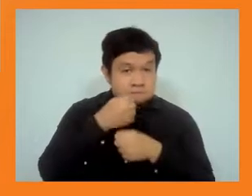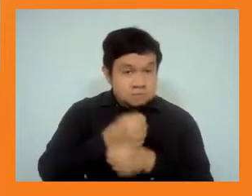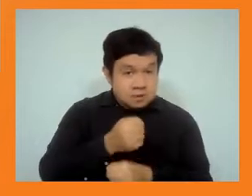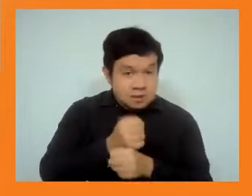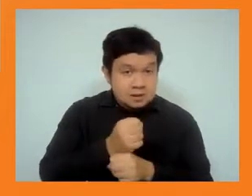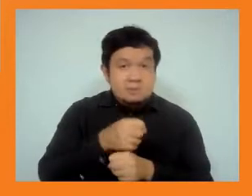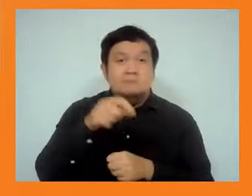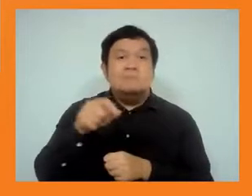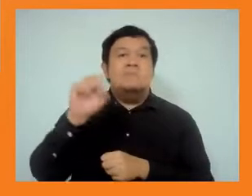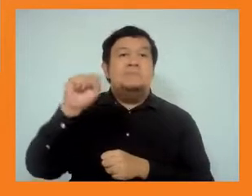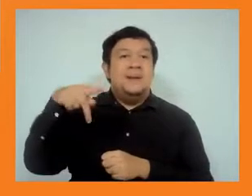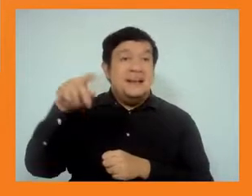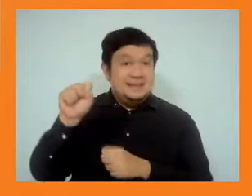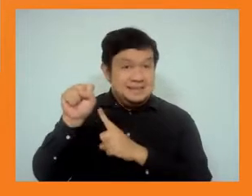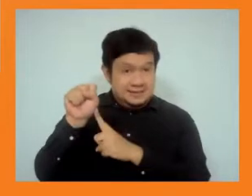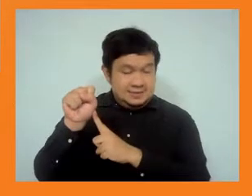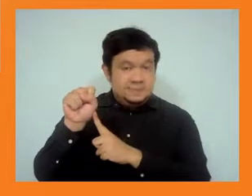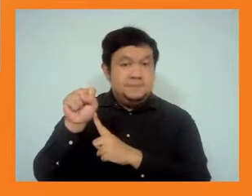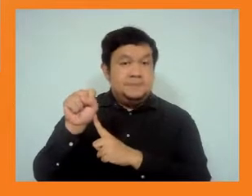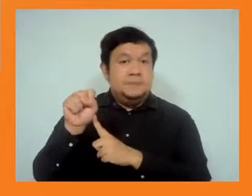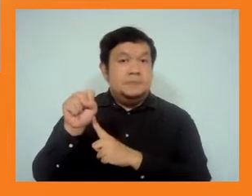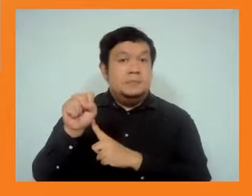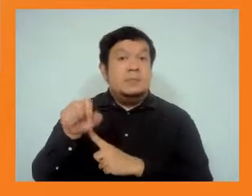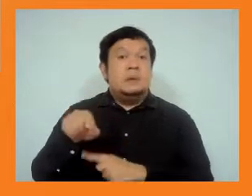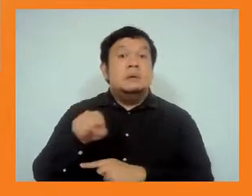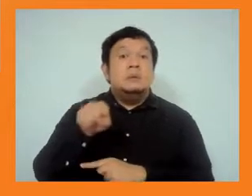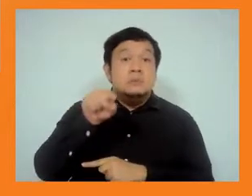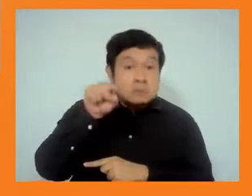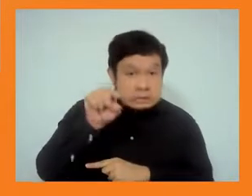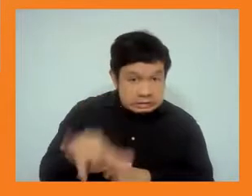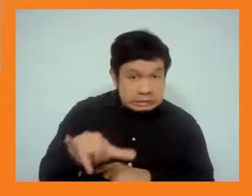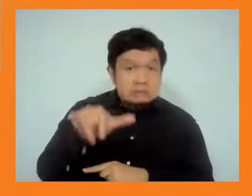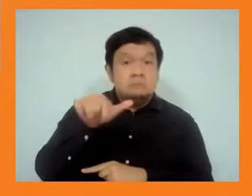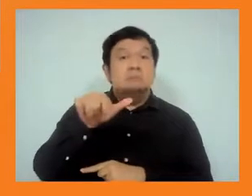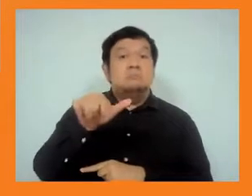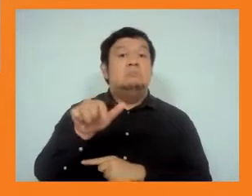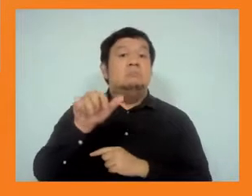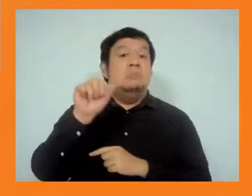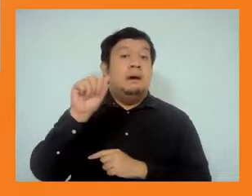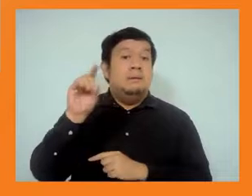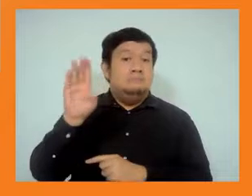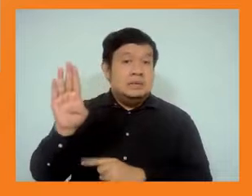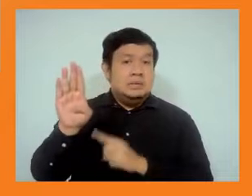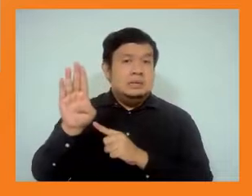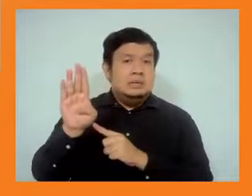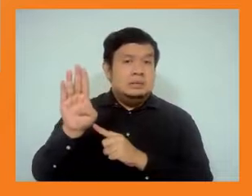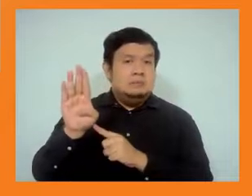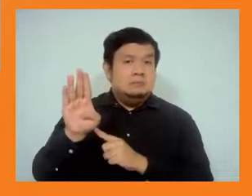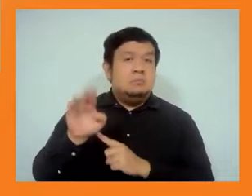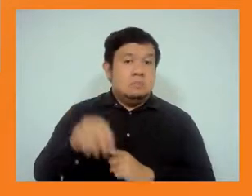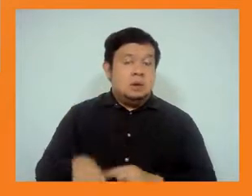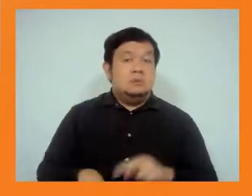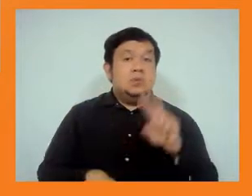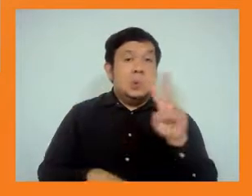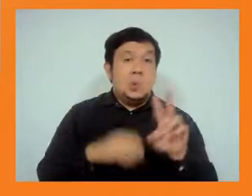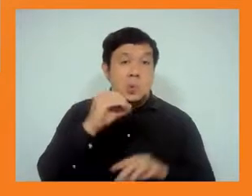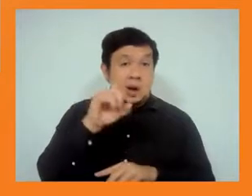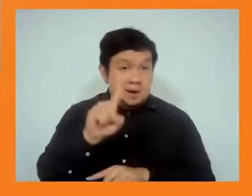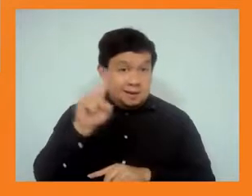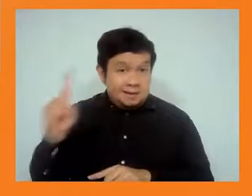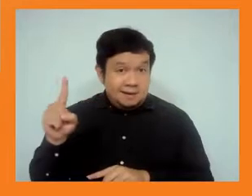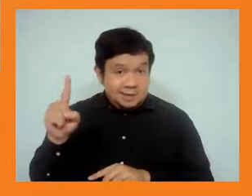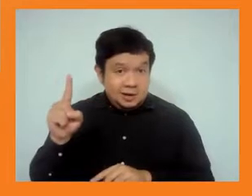things like that, I think the safeguards are not really the priority for them. And we also found that there are a